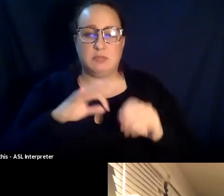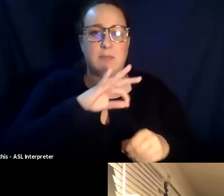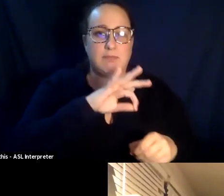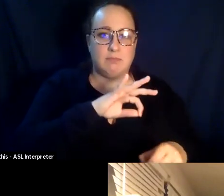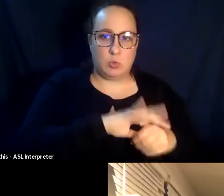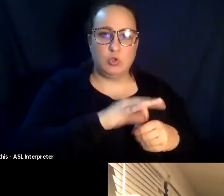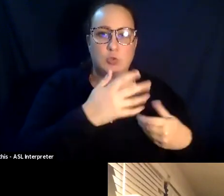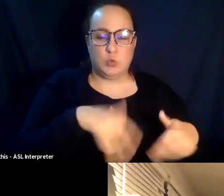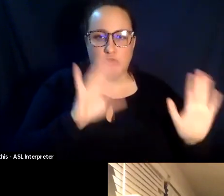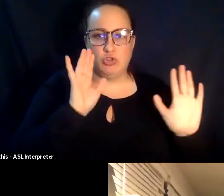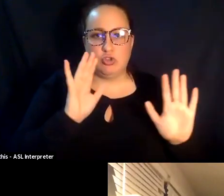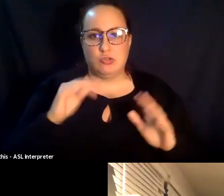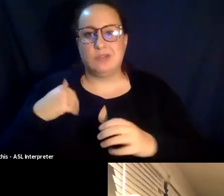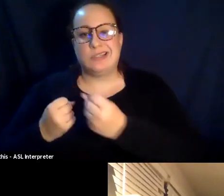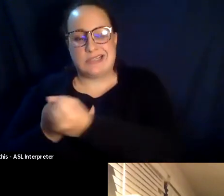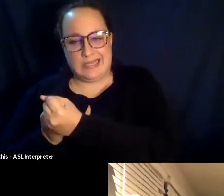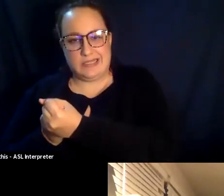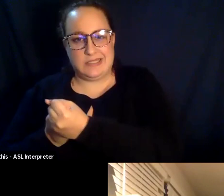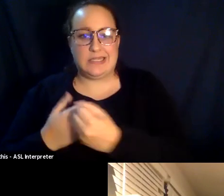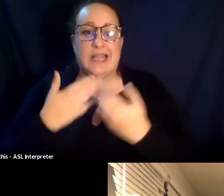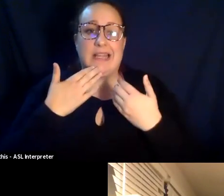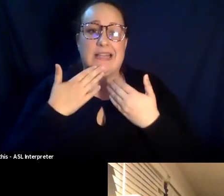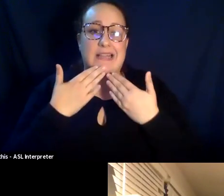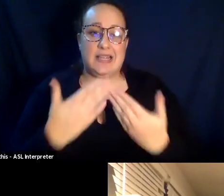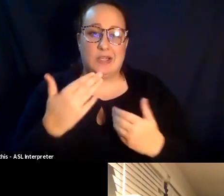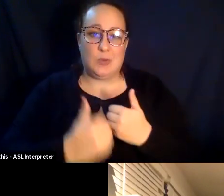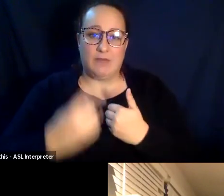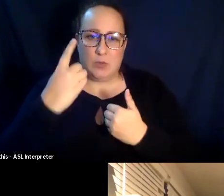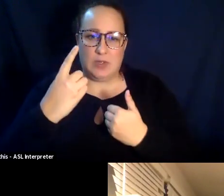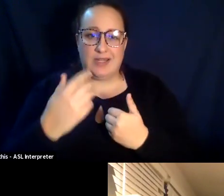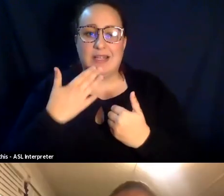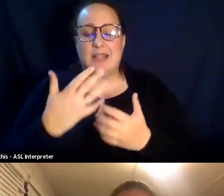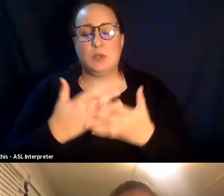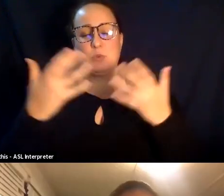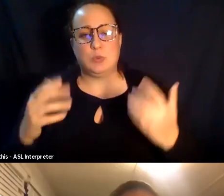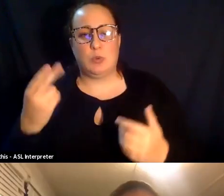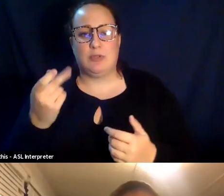Second. Thank you, everybody. And thank you so much, Heather. This